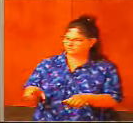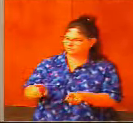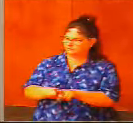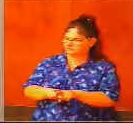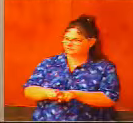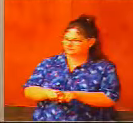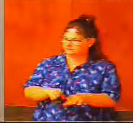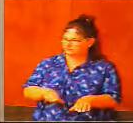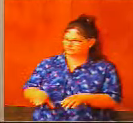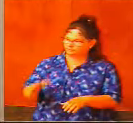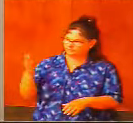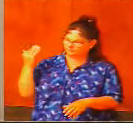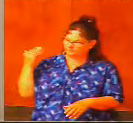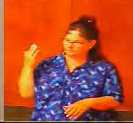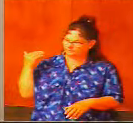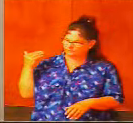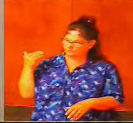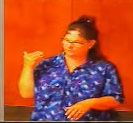doing before.